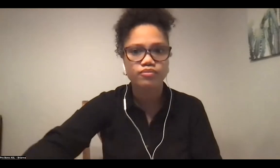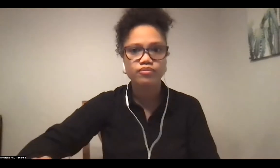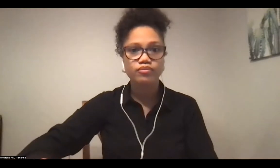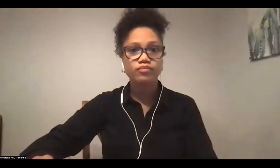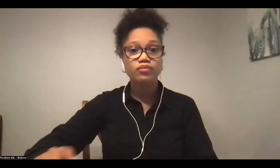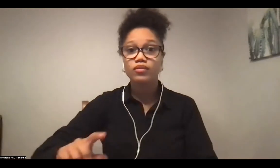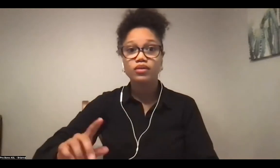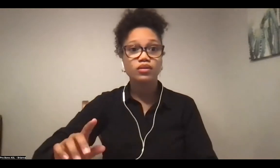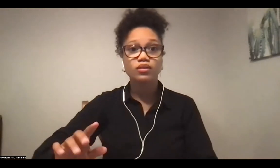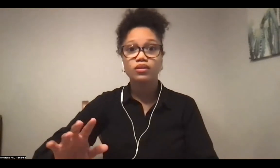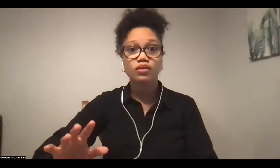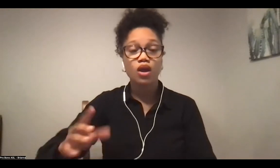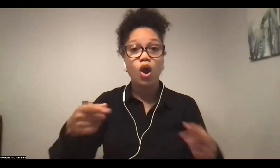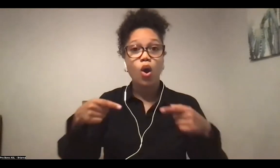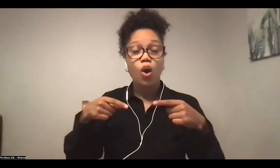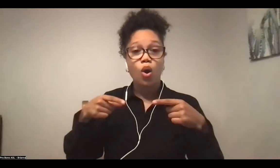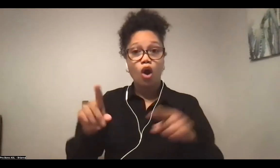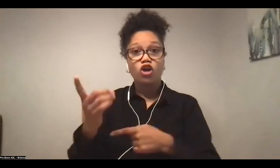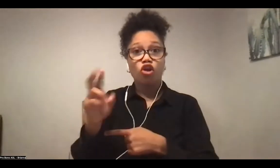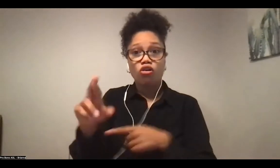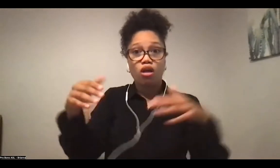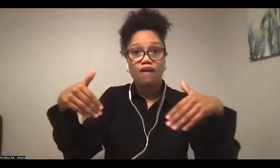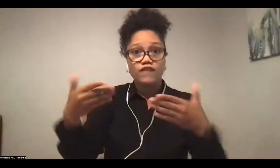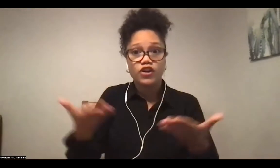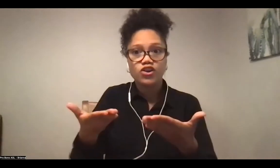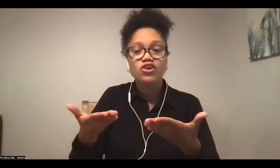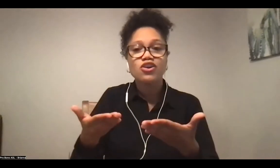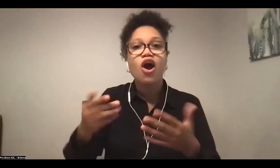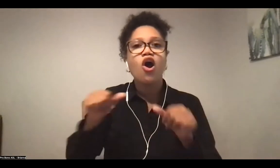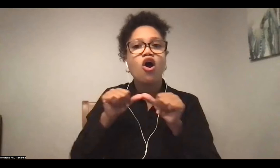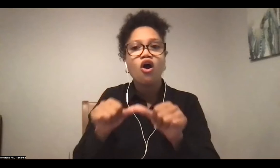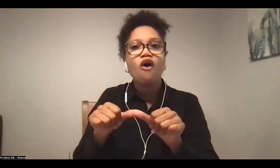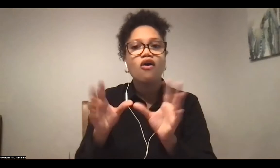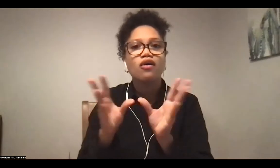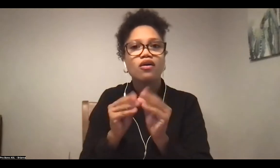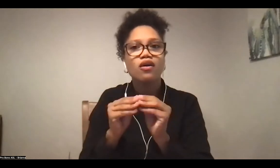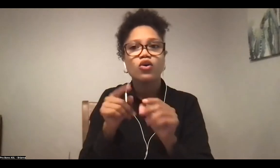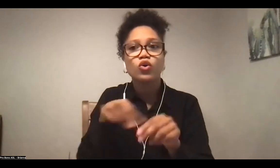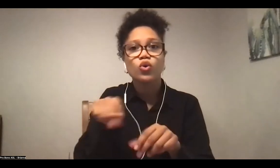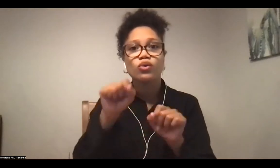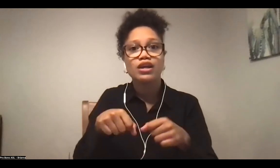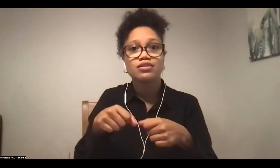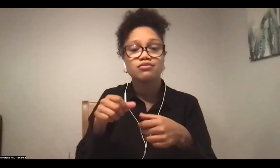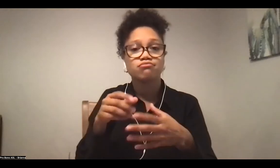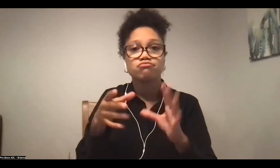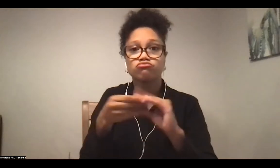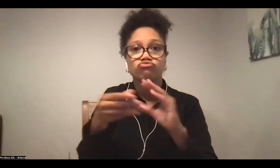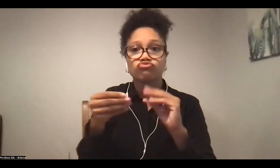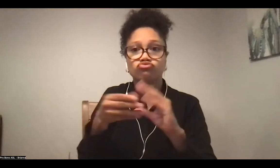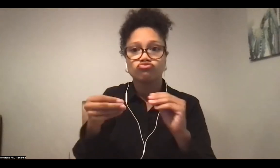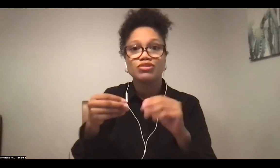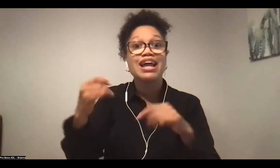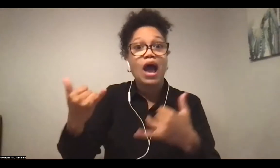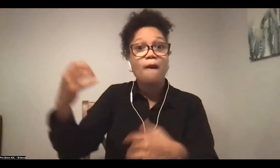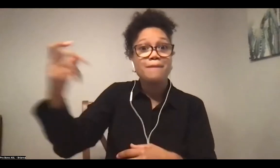Oh, well, while Dr. Abdullah is not here, we'll just consider this open forum. So you all can chime in when you would like as She's